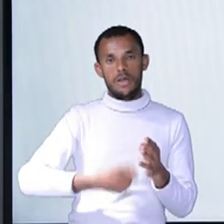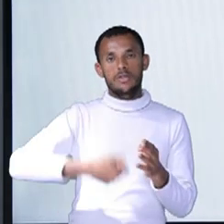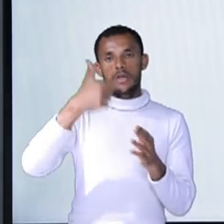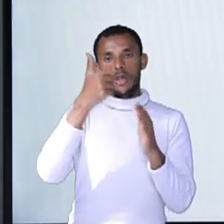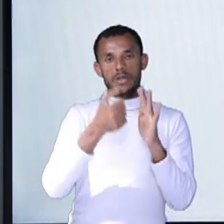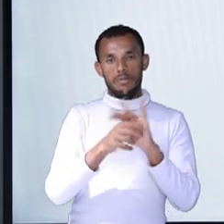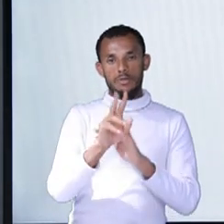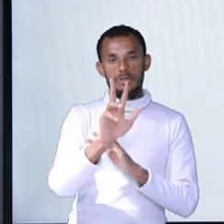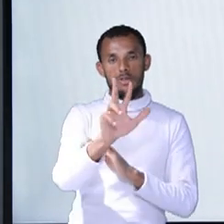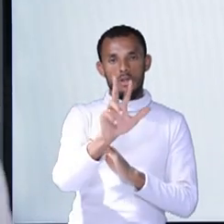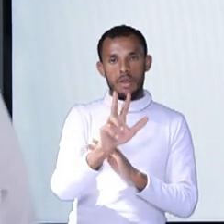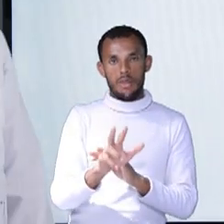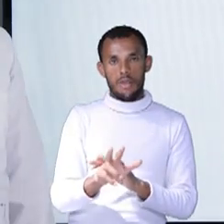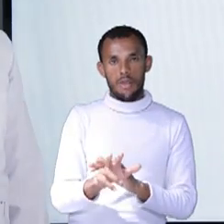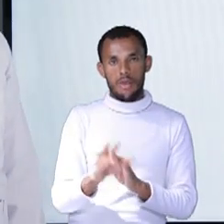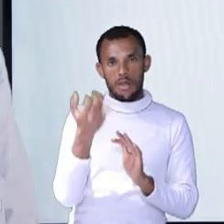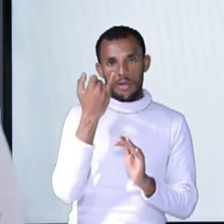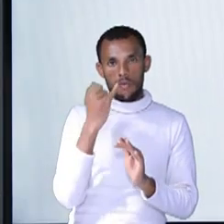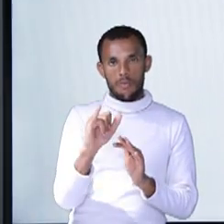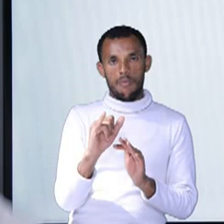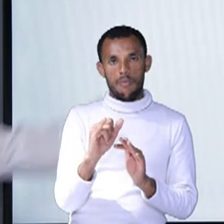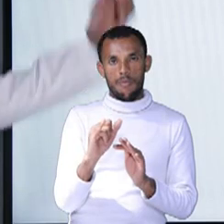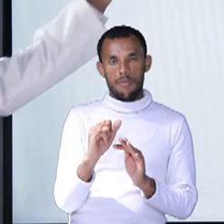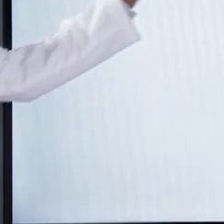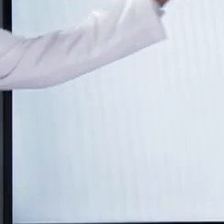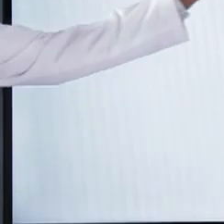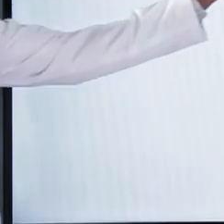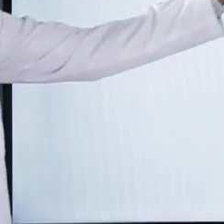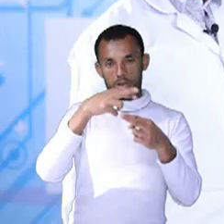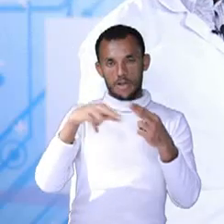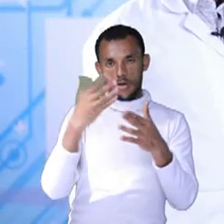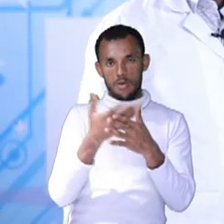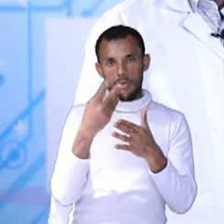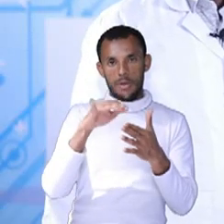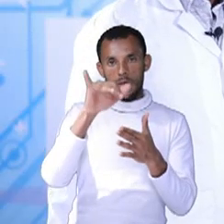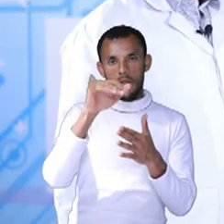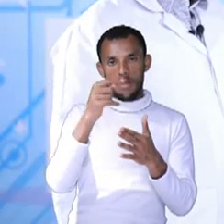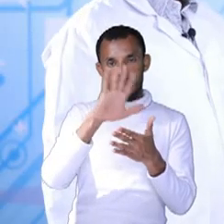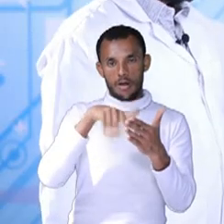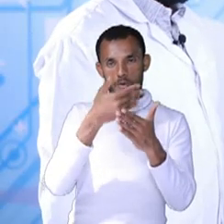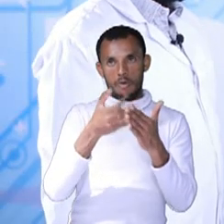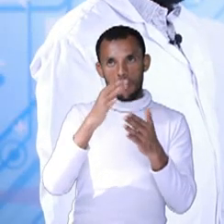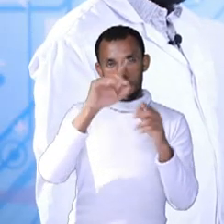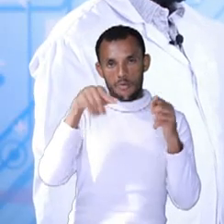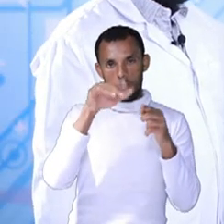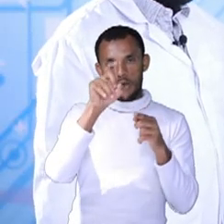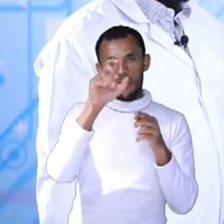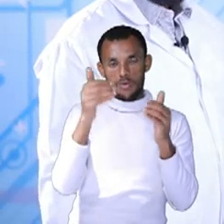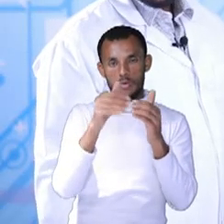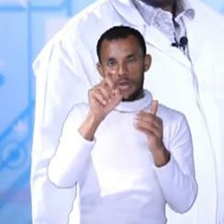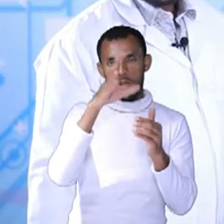example, example 3. If the region enclosed by the graph of f of x is equal to